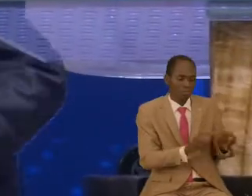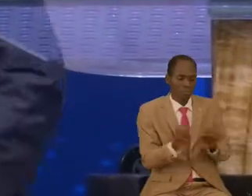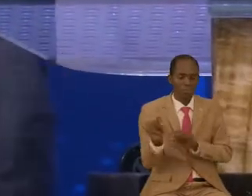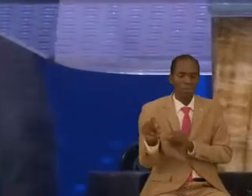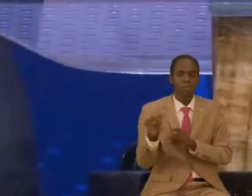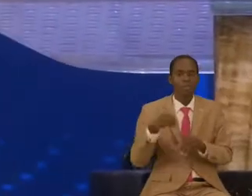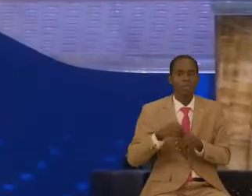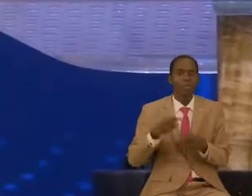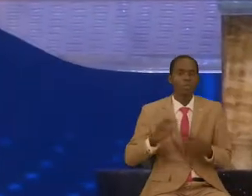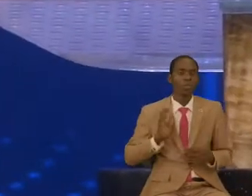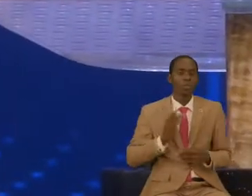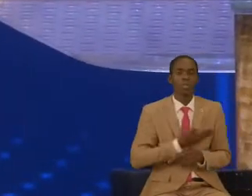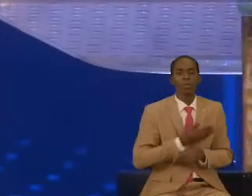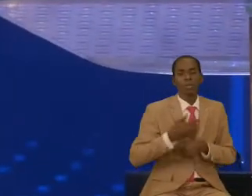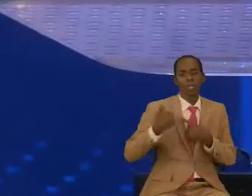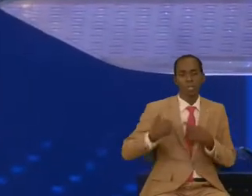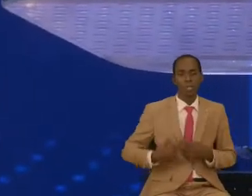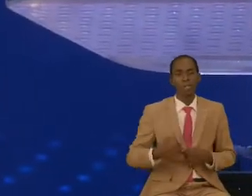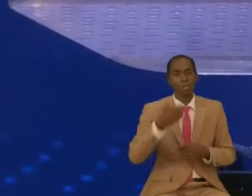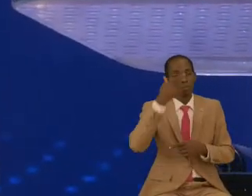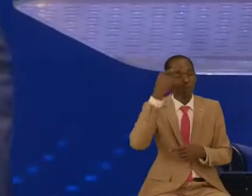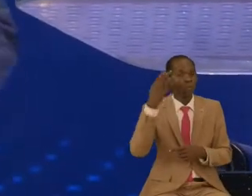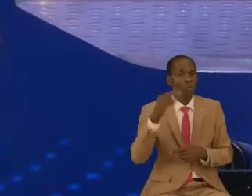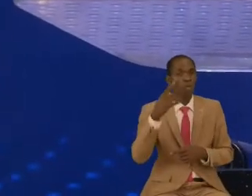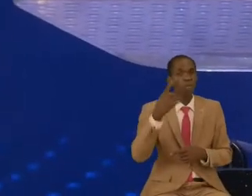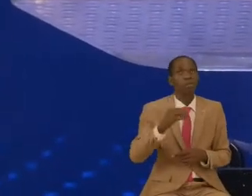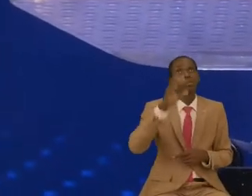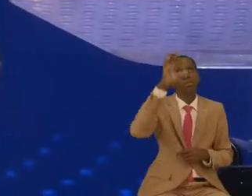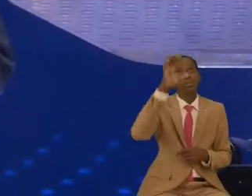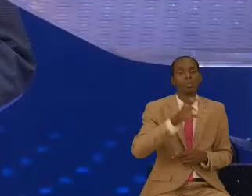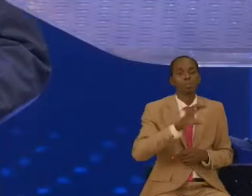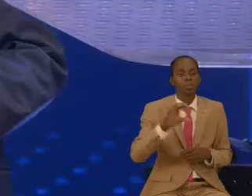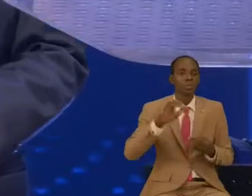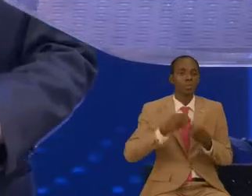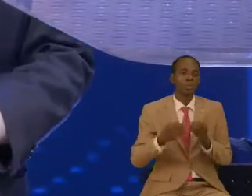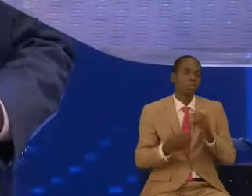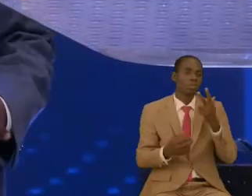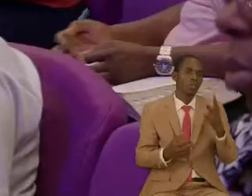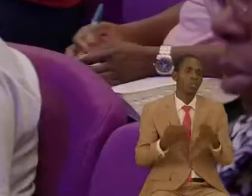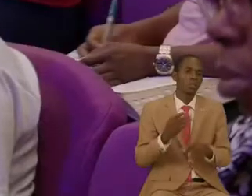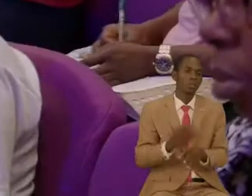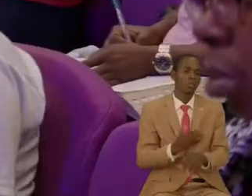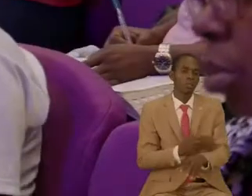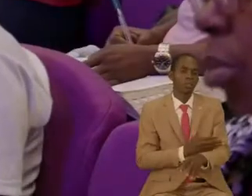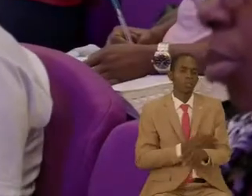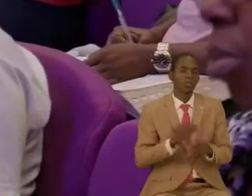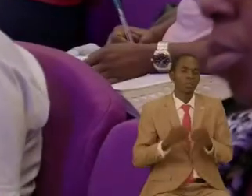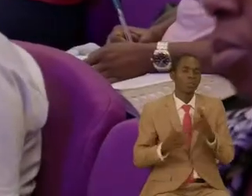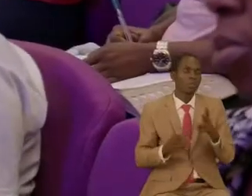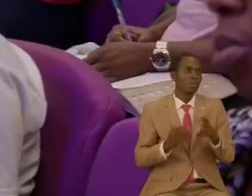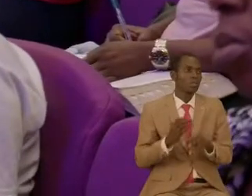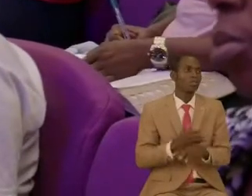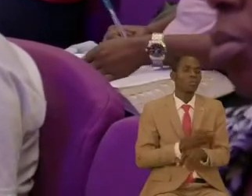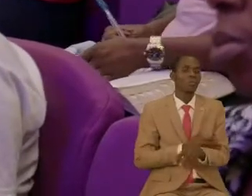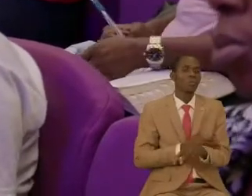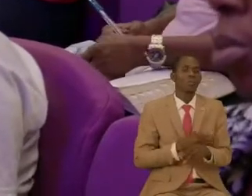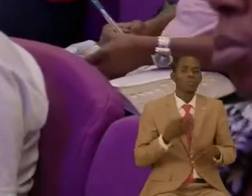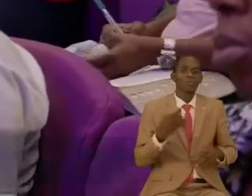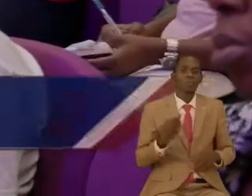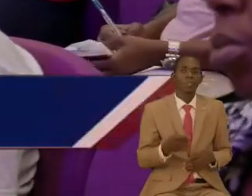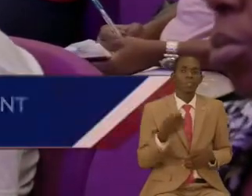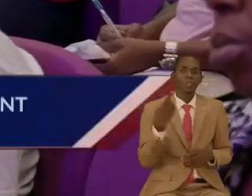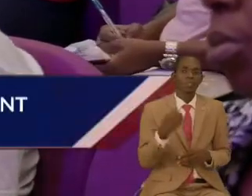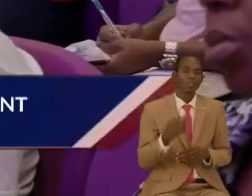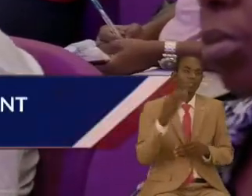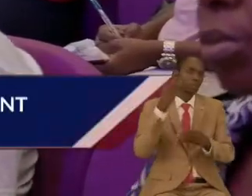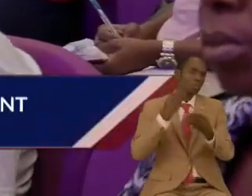our hearts because of the cross. We're coming to number three. Number three is the